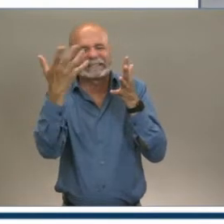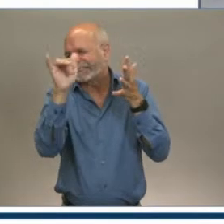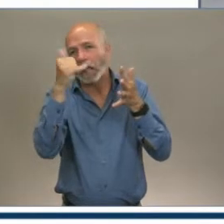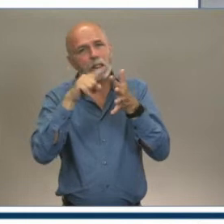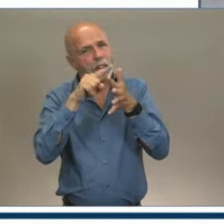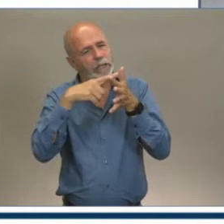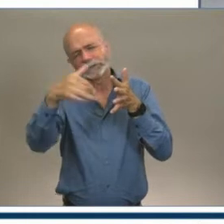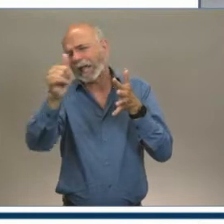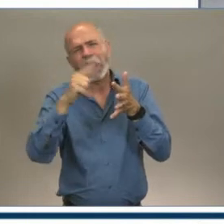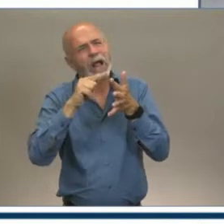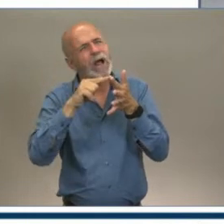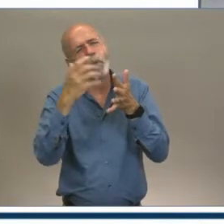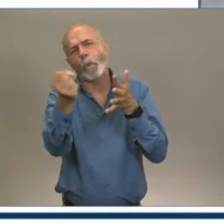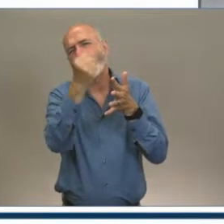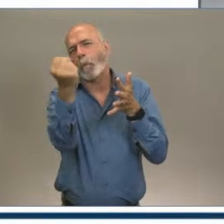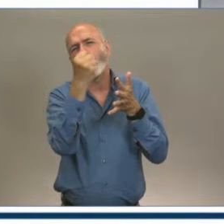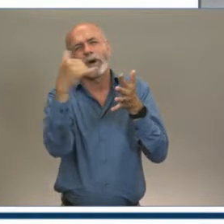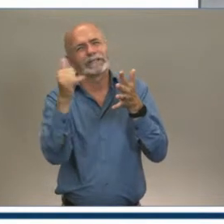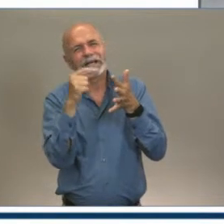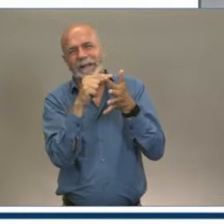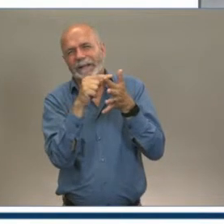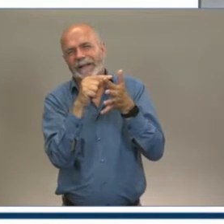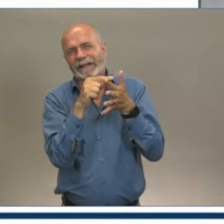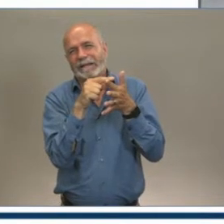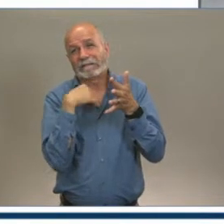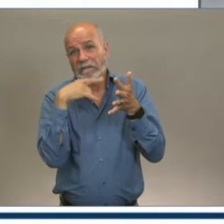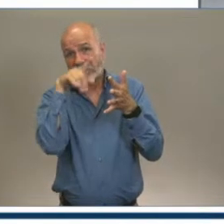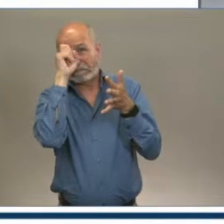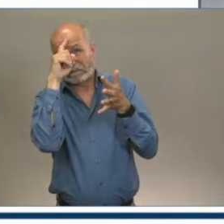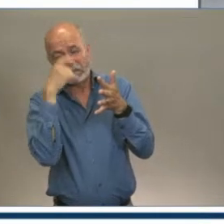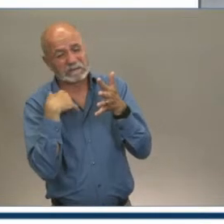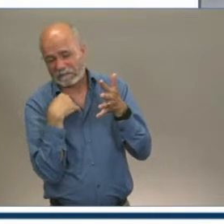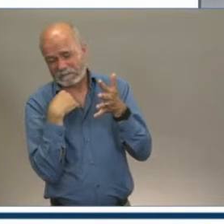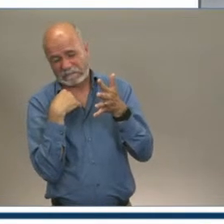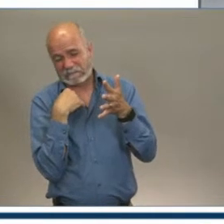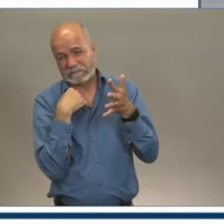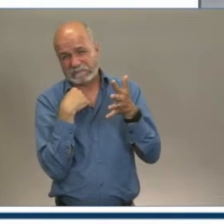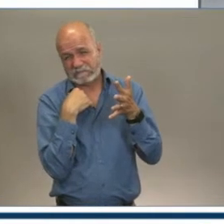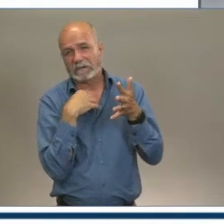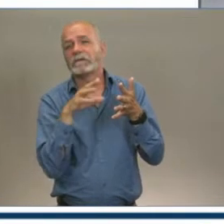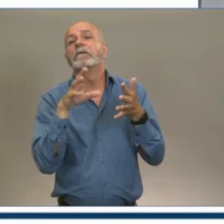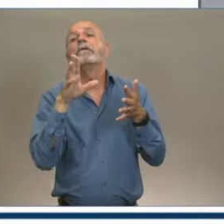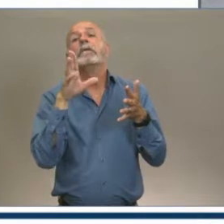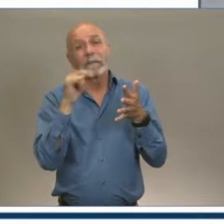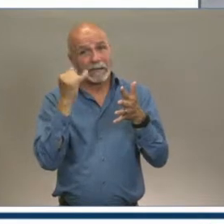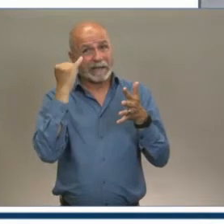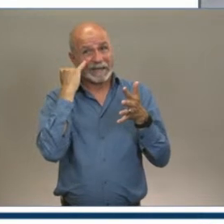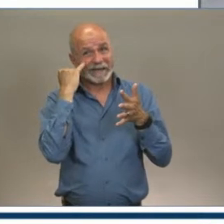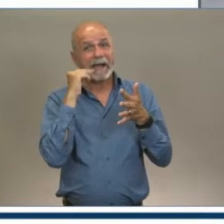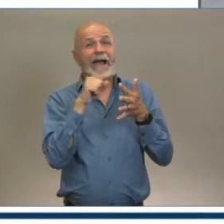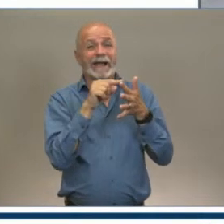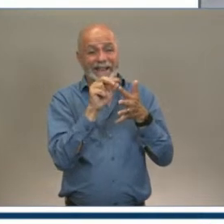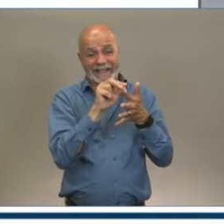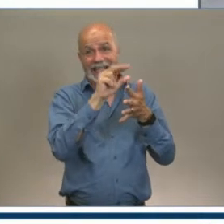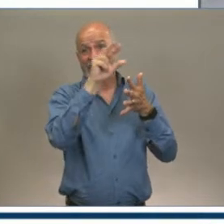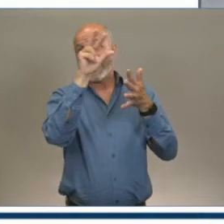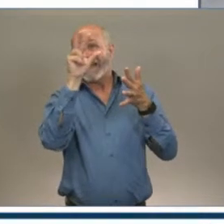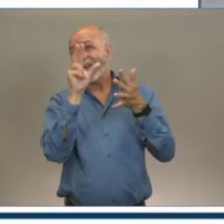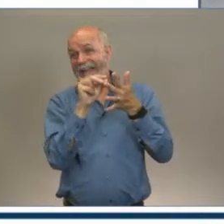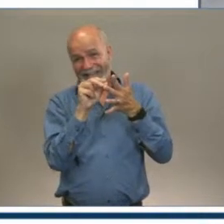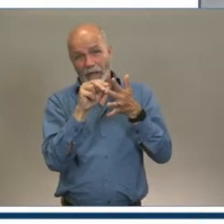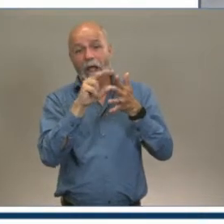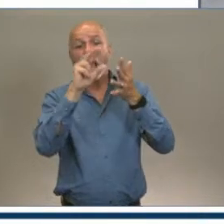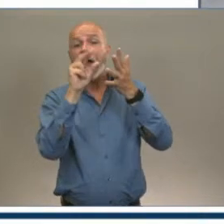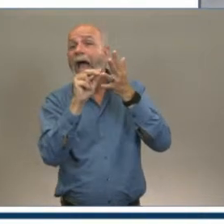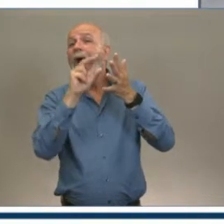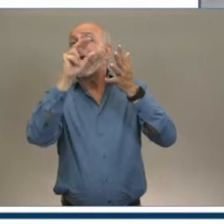there. I don't see this summer, but once we get to a point where we're in phase 5, we can start to think about what measures make sense